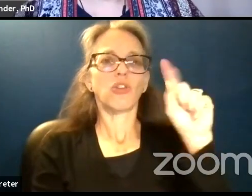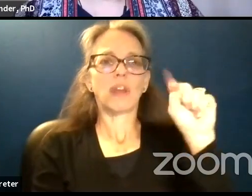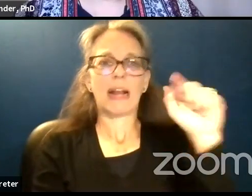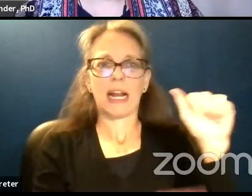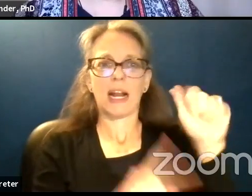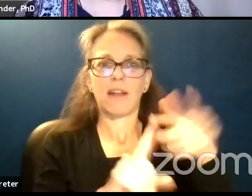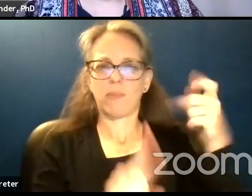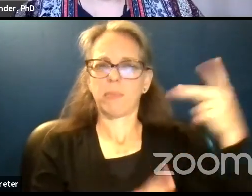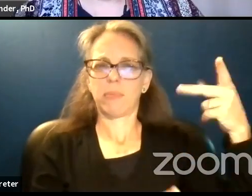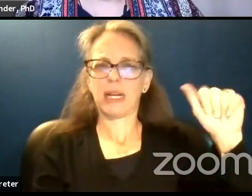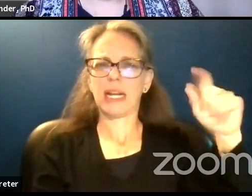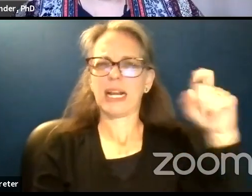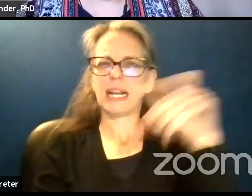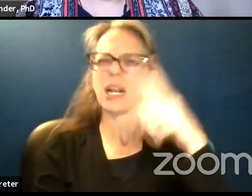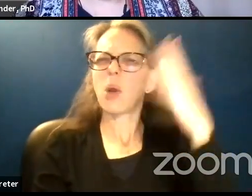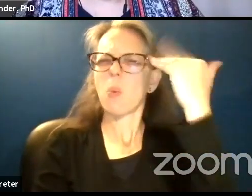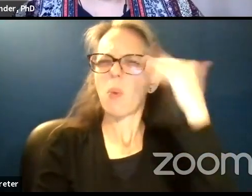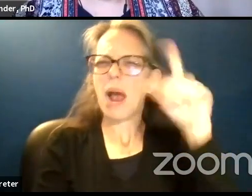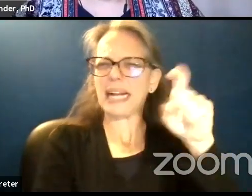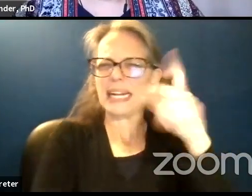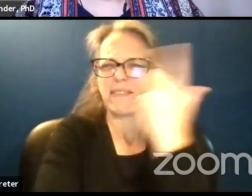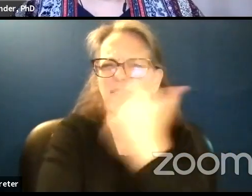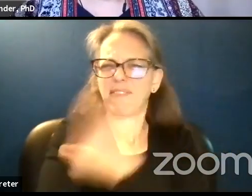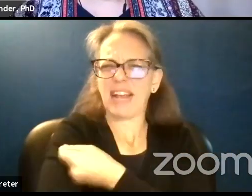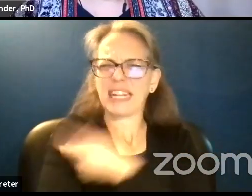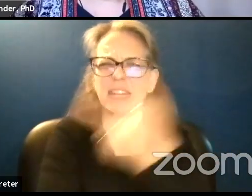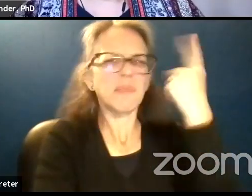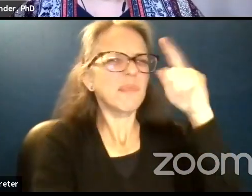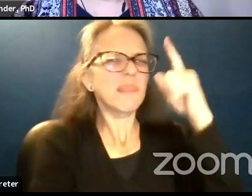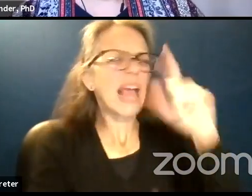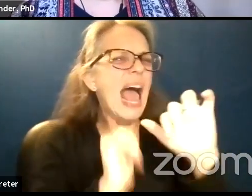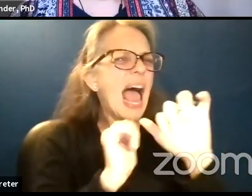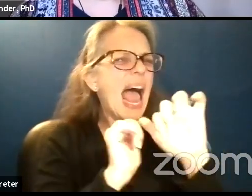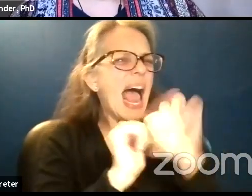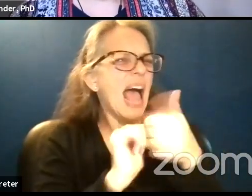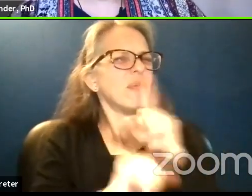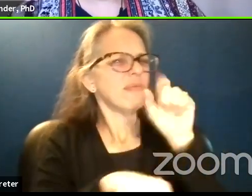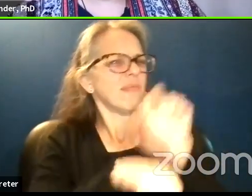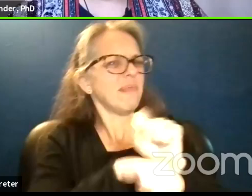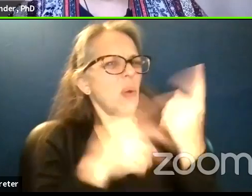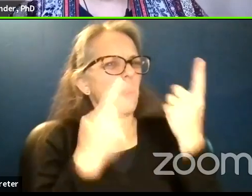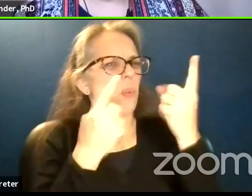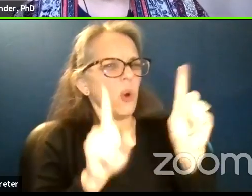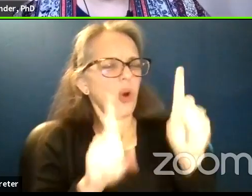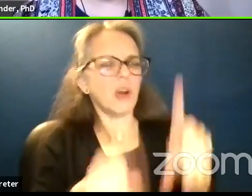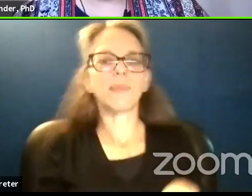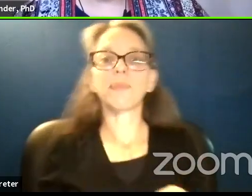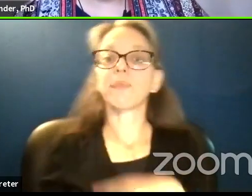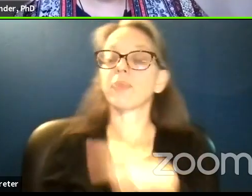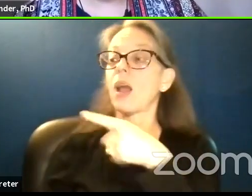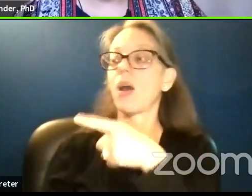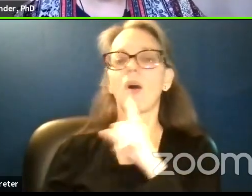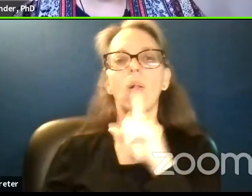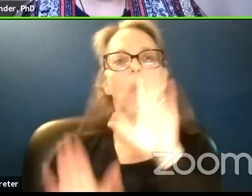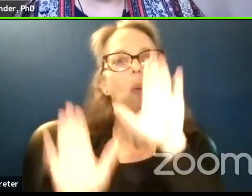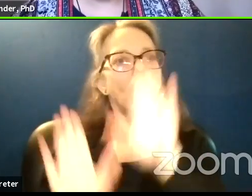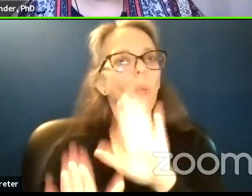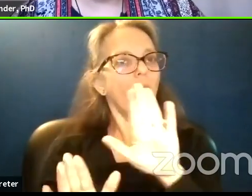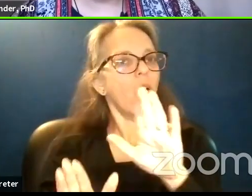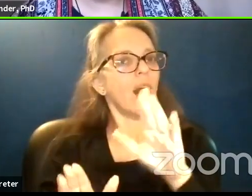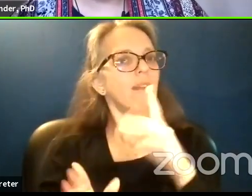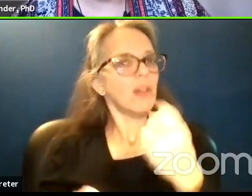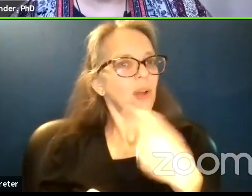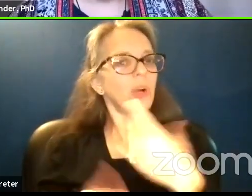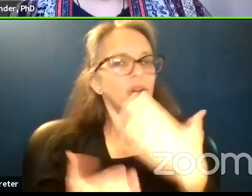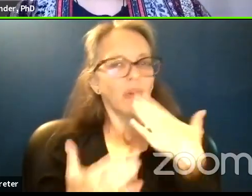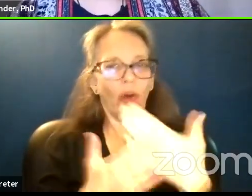asks, why do you need the vaccine? That is, how does it work? Great. I think this is a great question and a good one to start